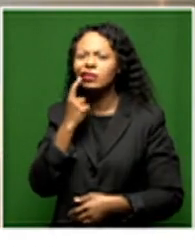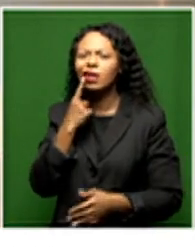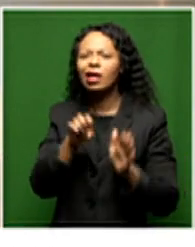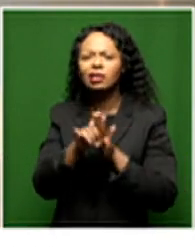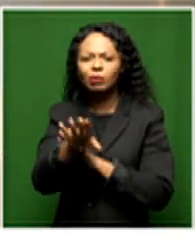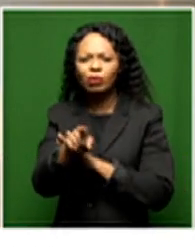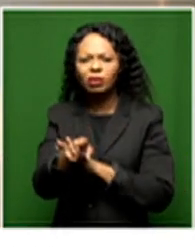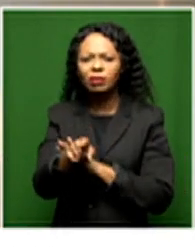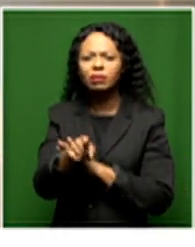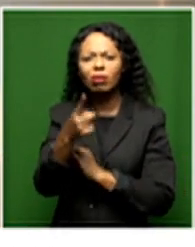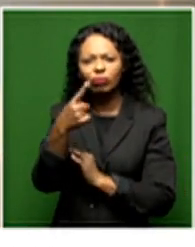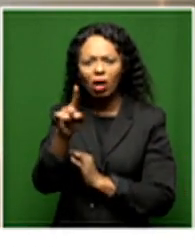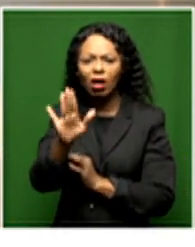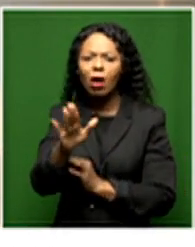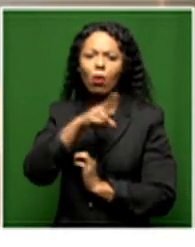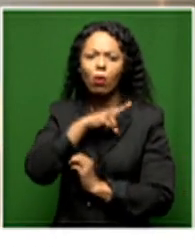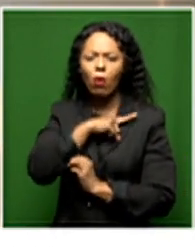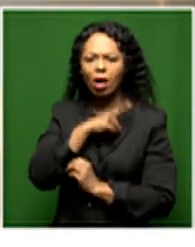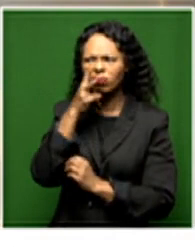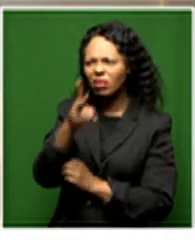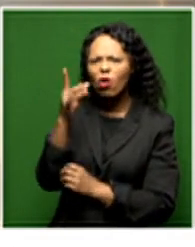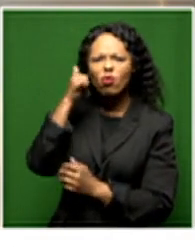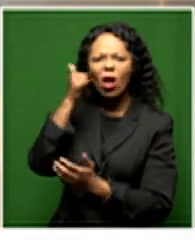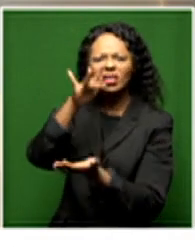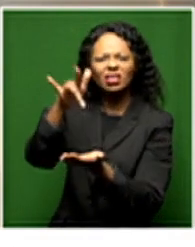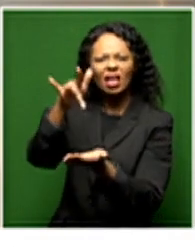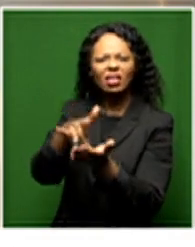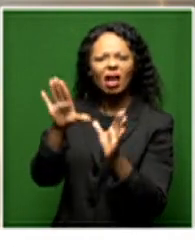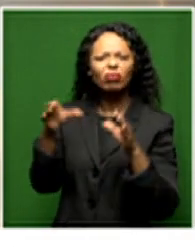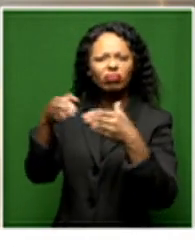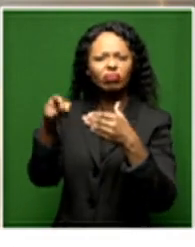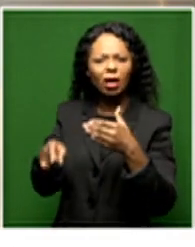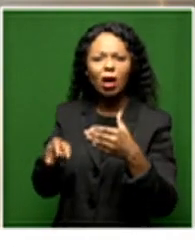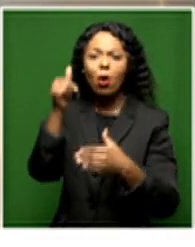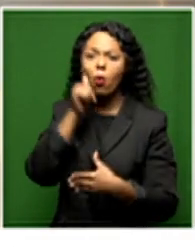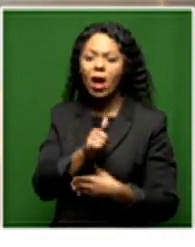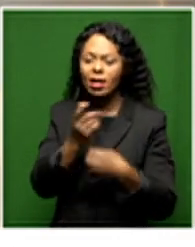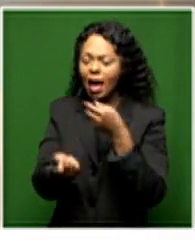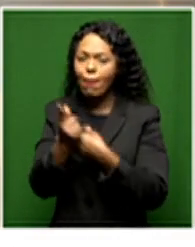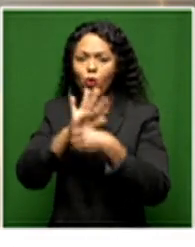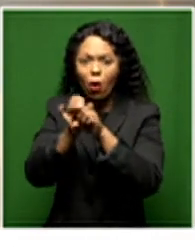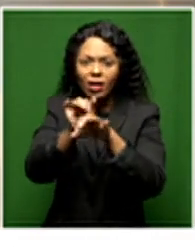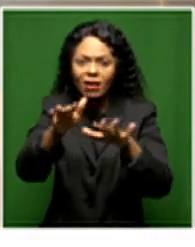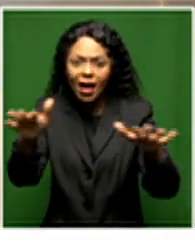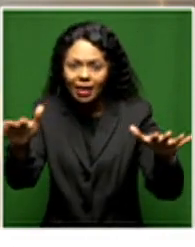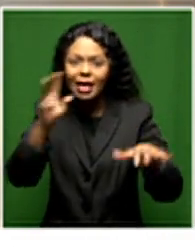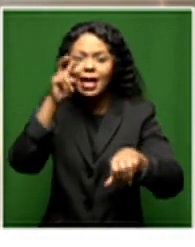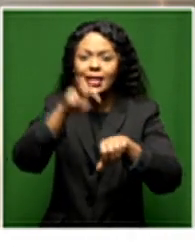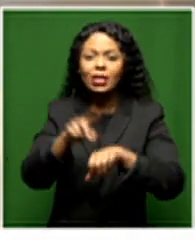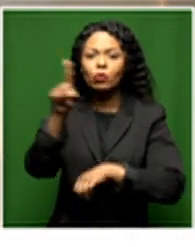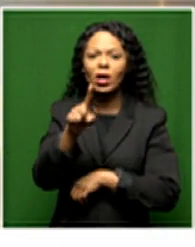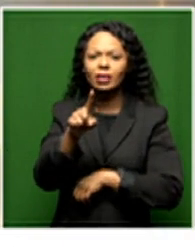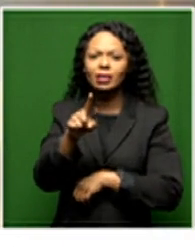of, as we have seen with call centers, and particularly during this time of coronavirus. What do we need to own